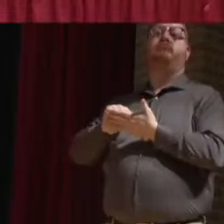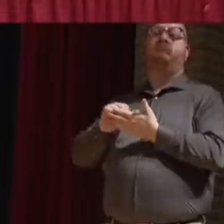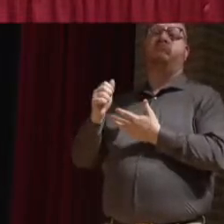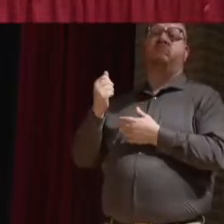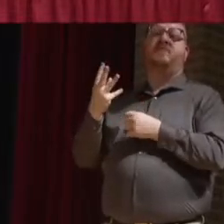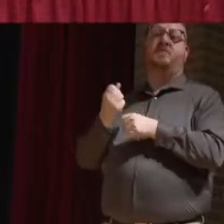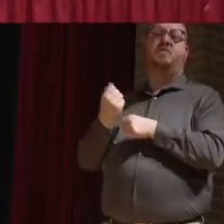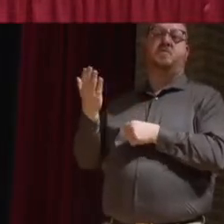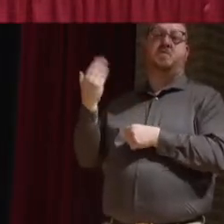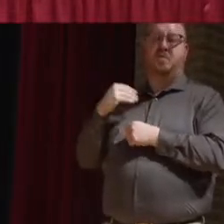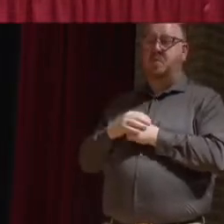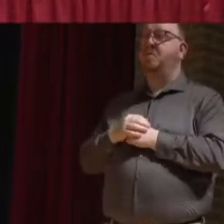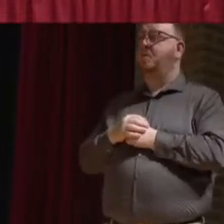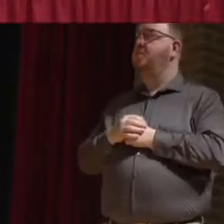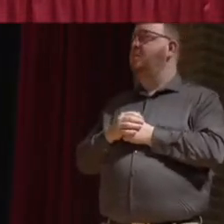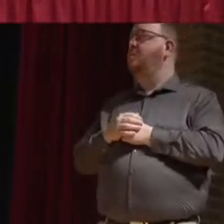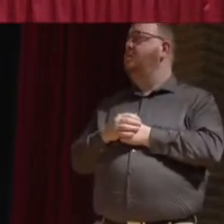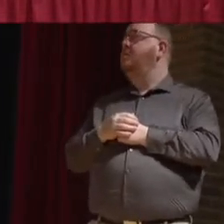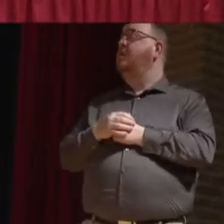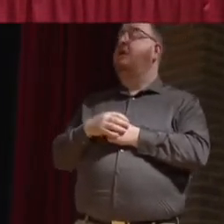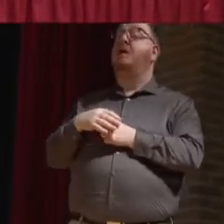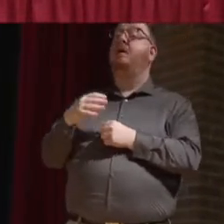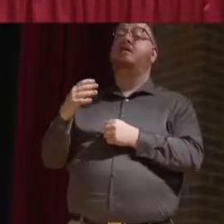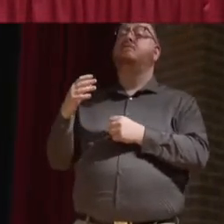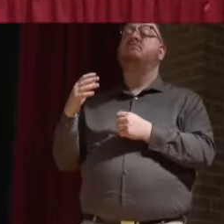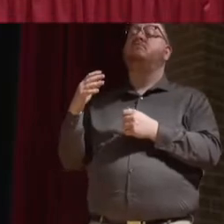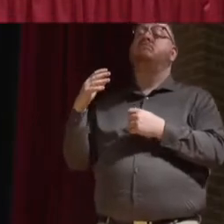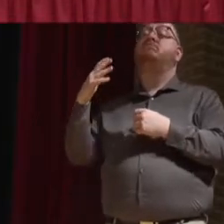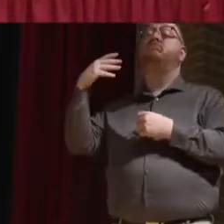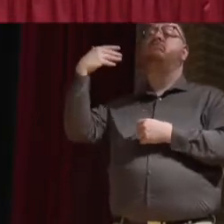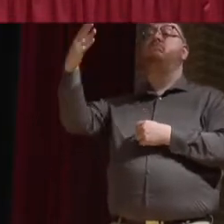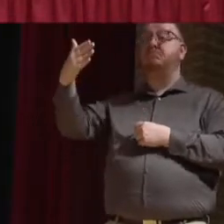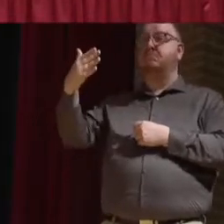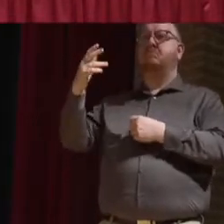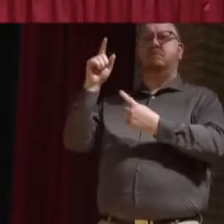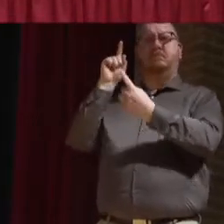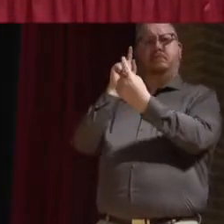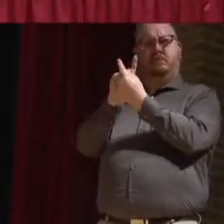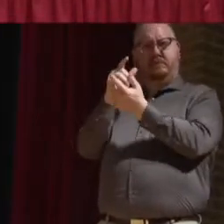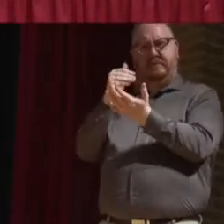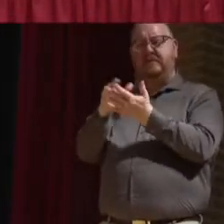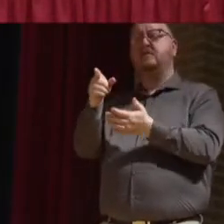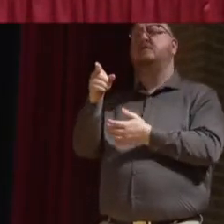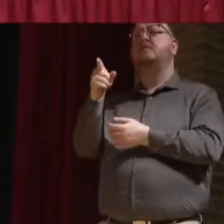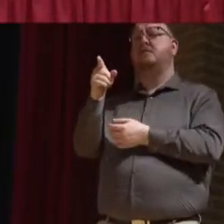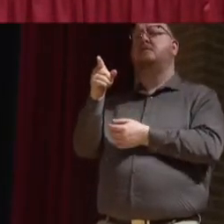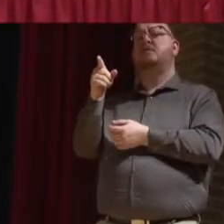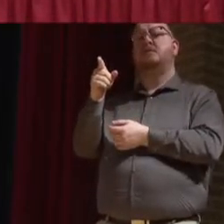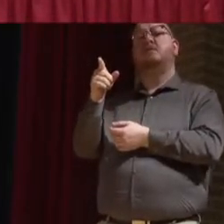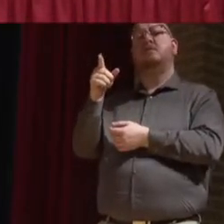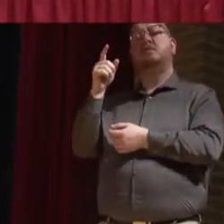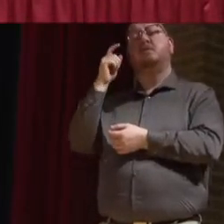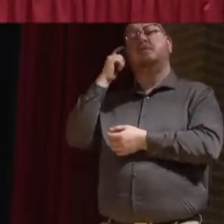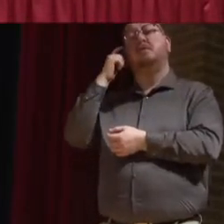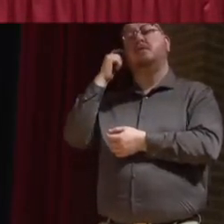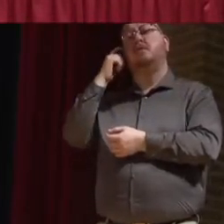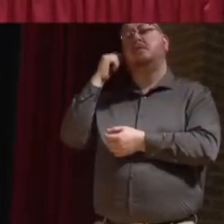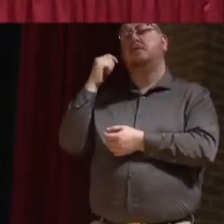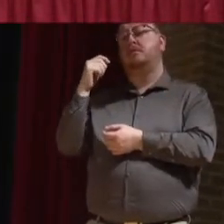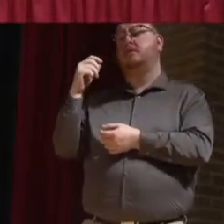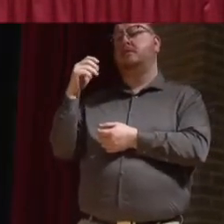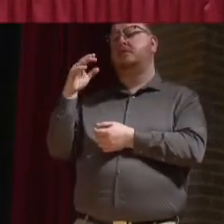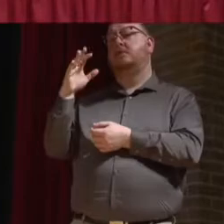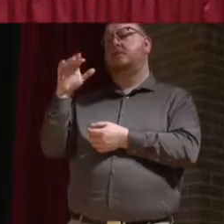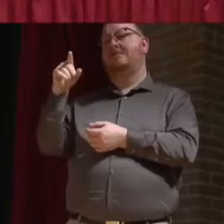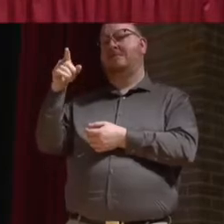his dad a couple of years after he'd worked for us. And of course, the individual had asked, the line